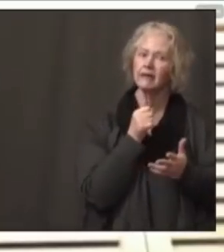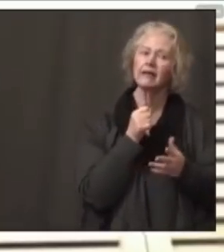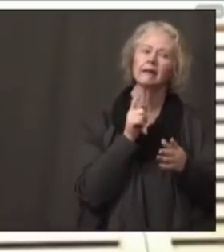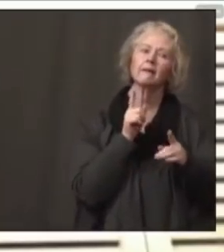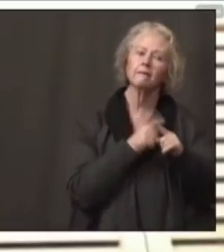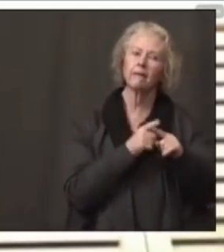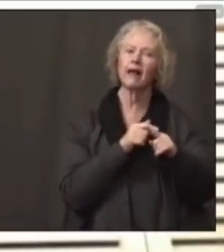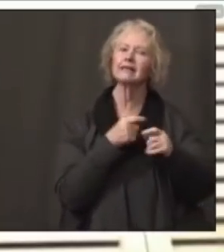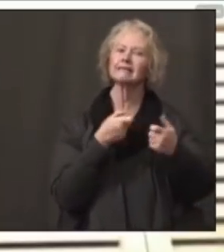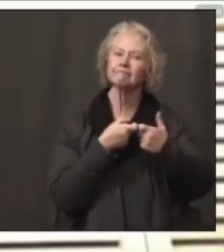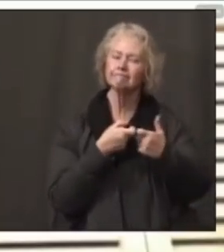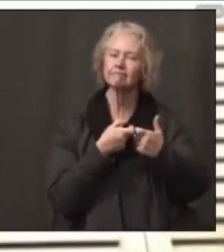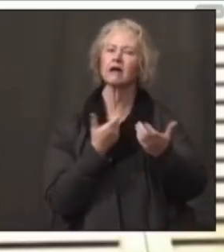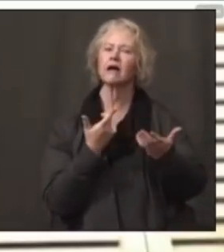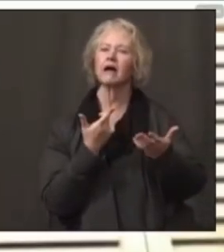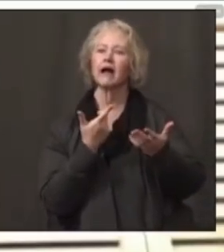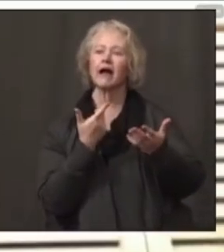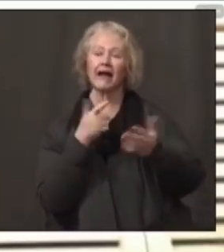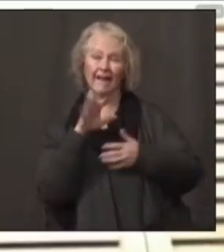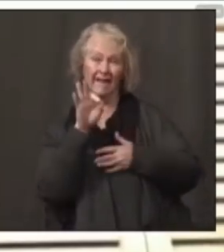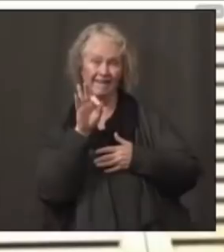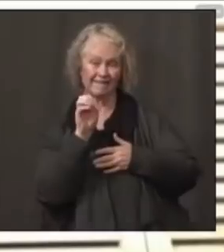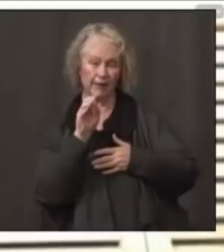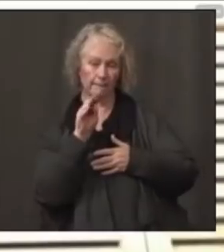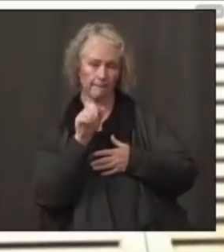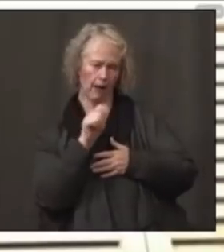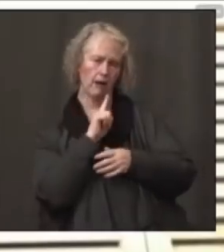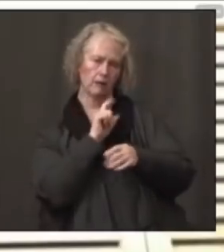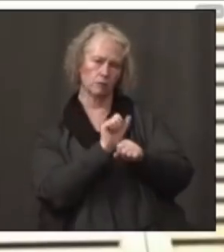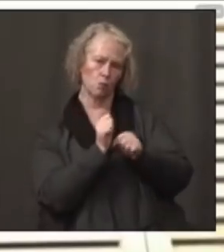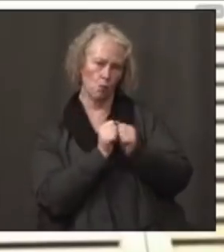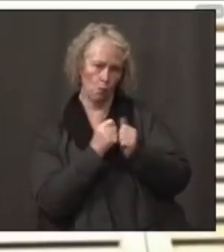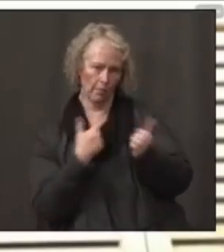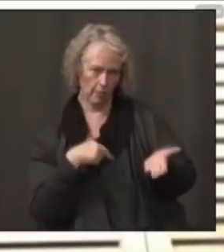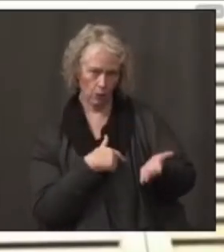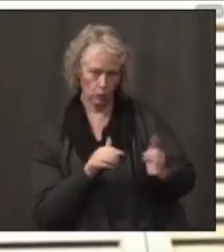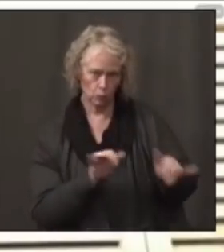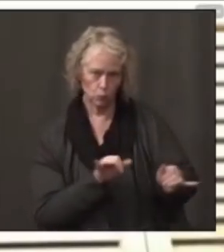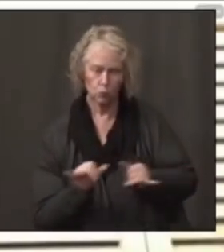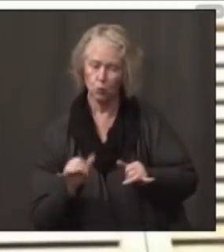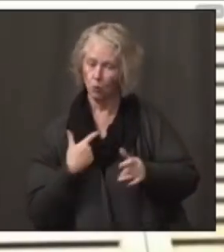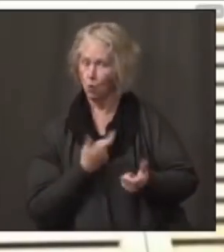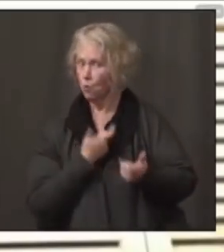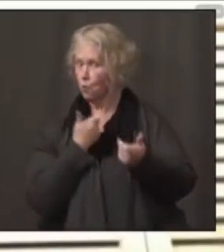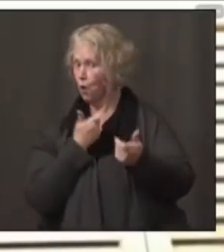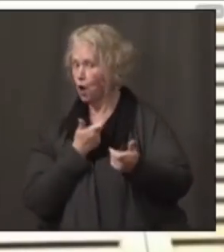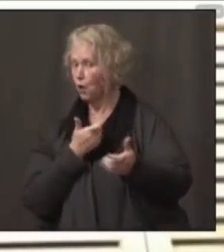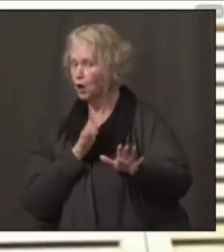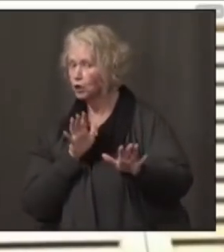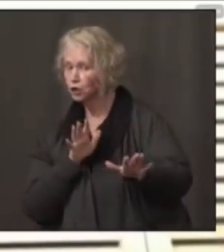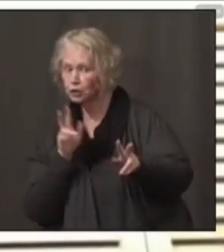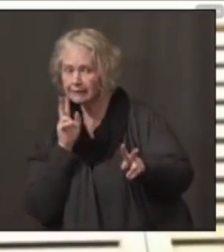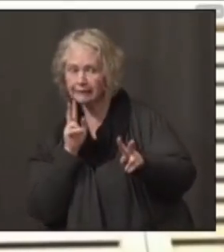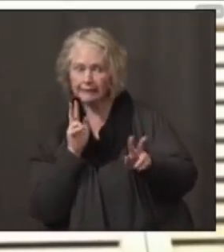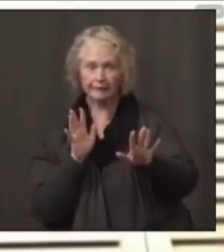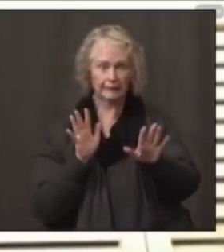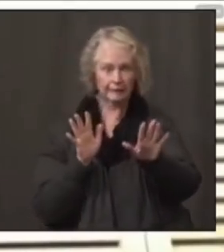utilities. FEMA is embedded with us, and we'll be watching this entire storm very closely.